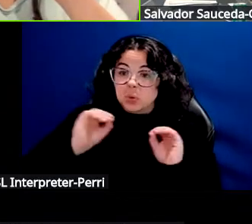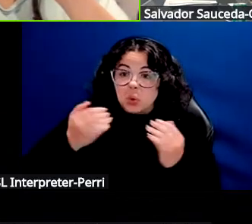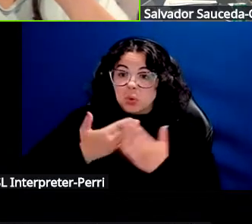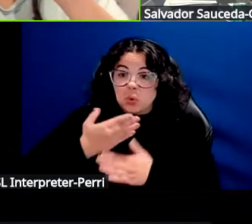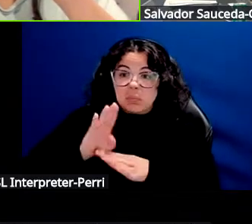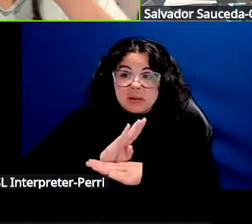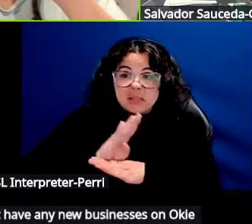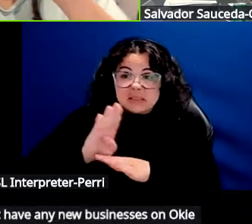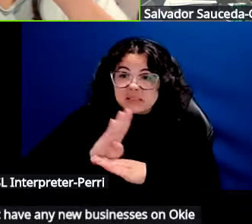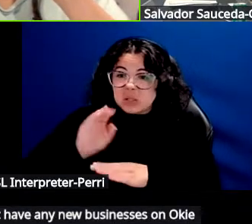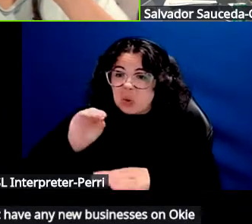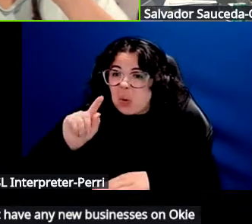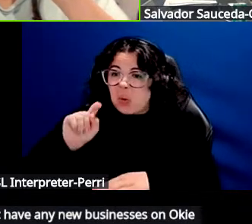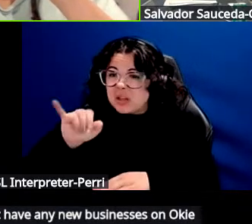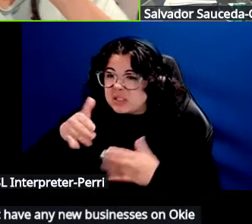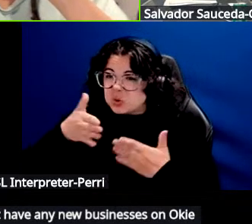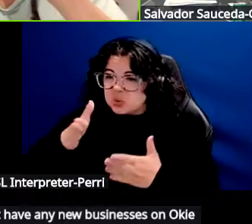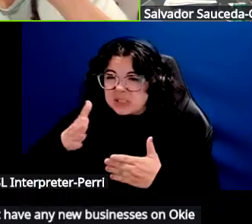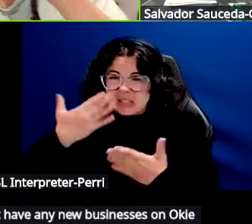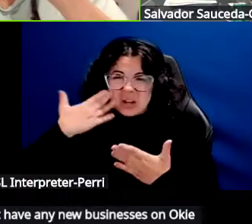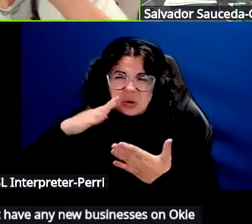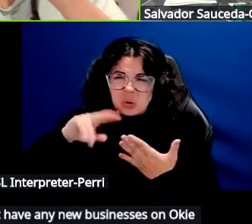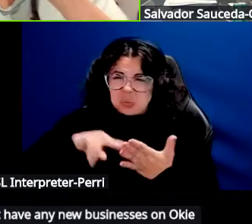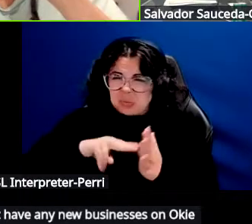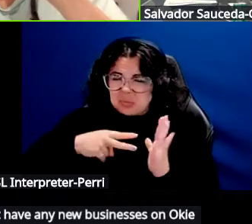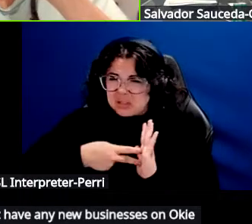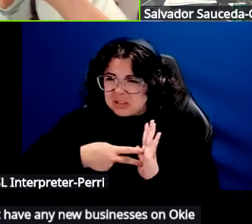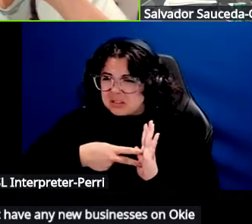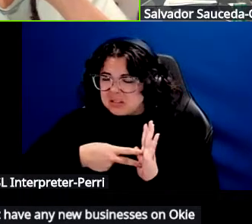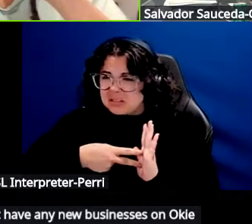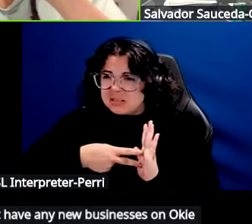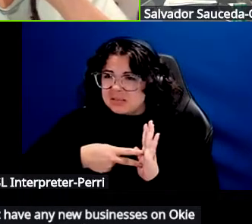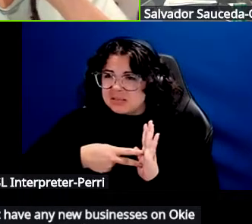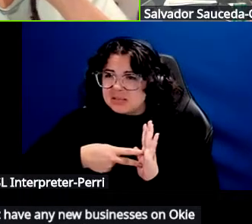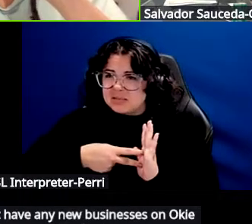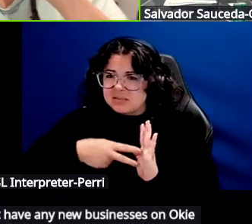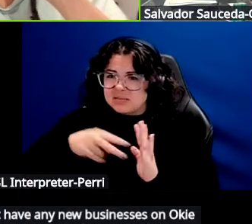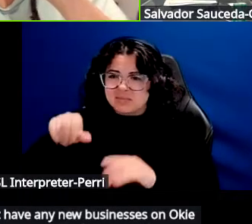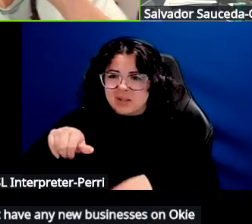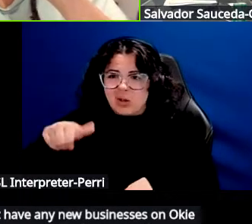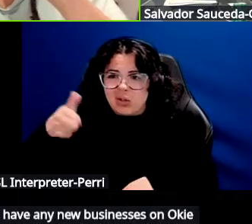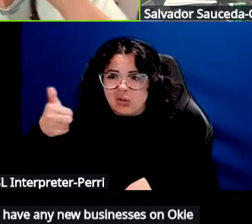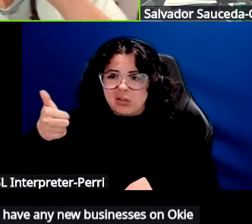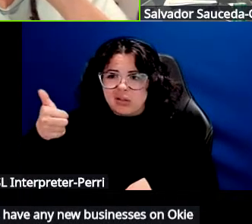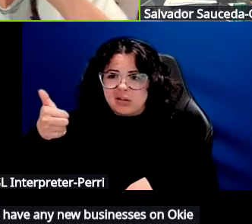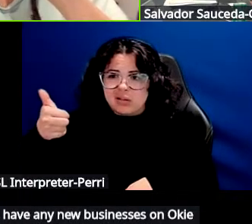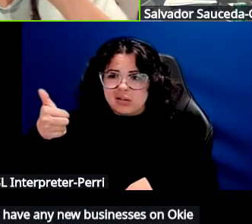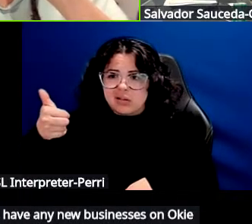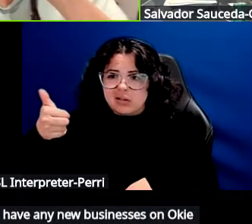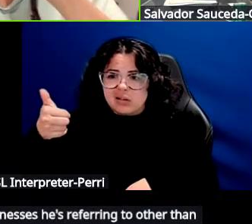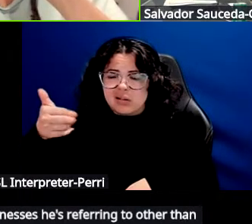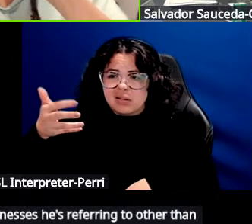so I'm not sure exactly which businesses he's referring to, other than the